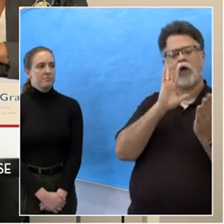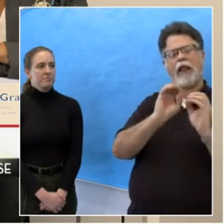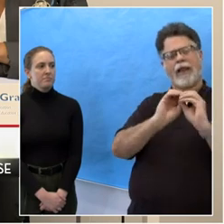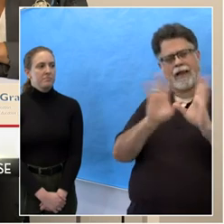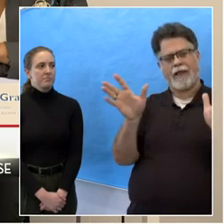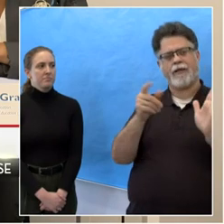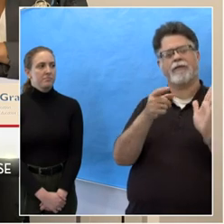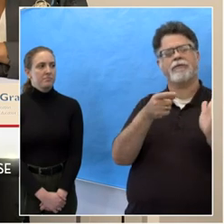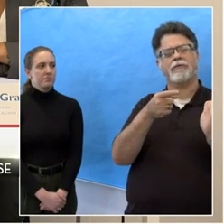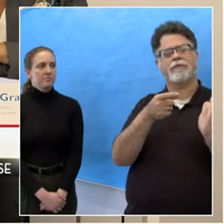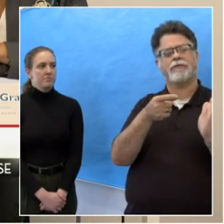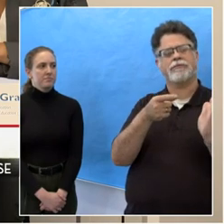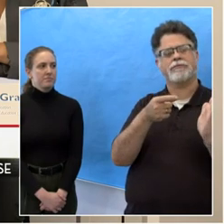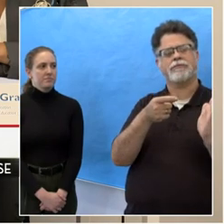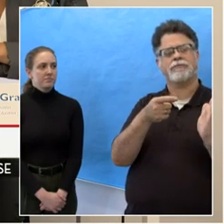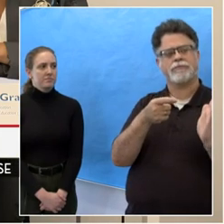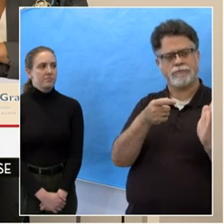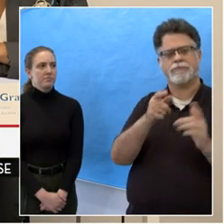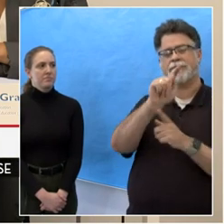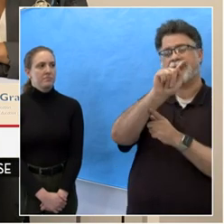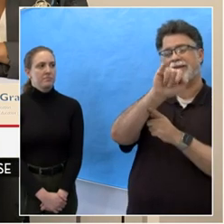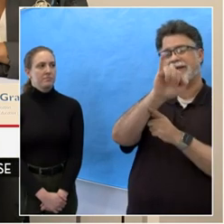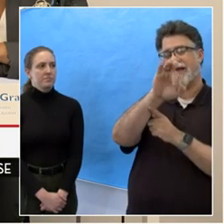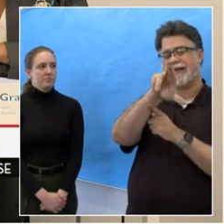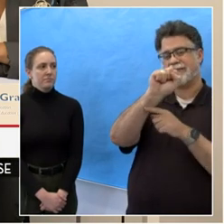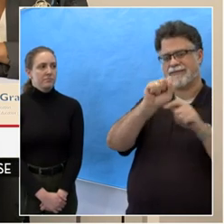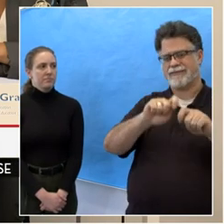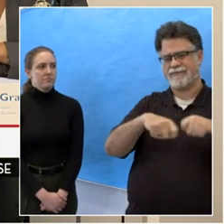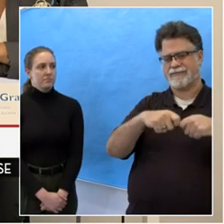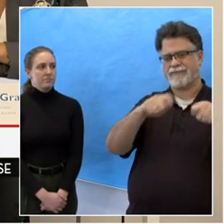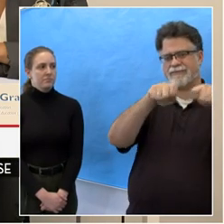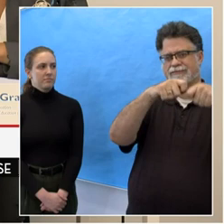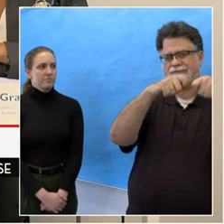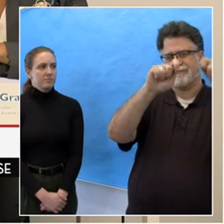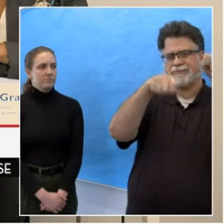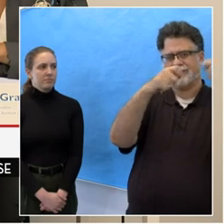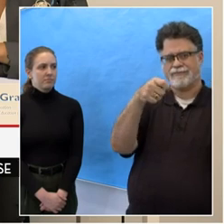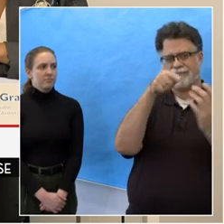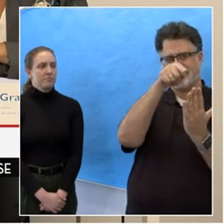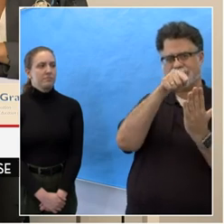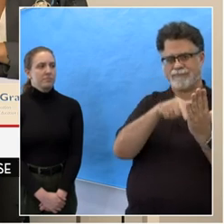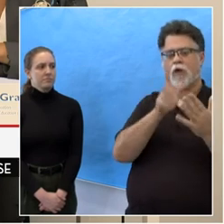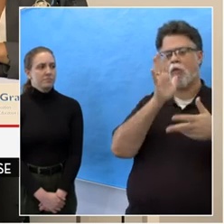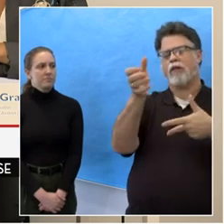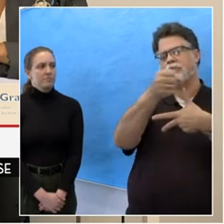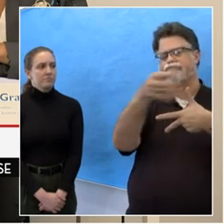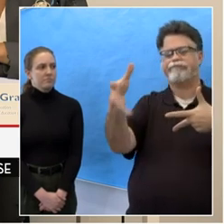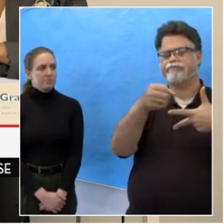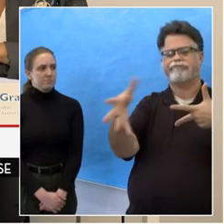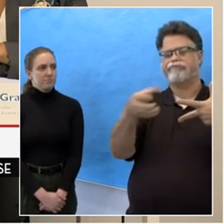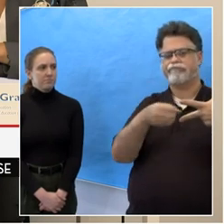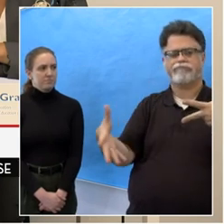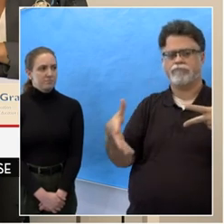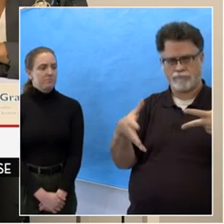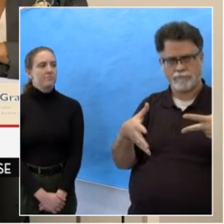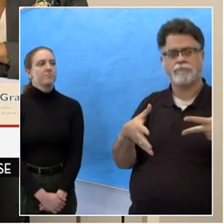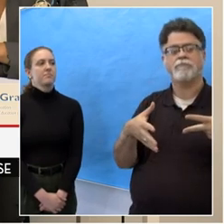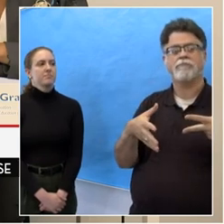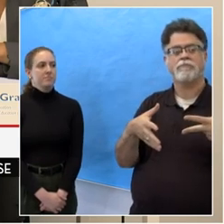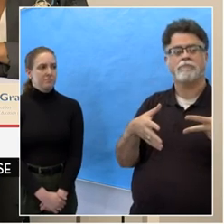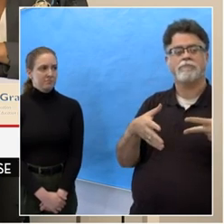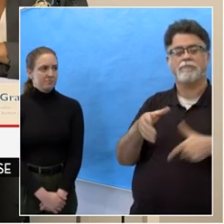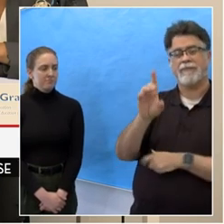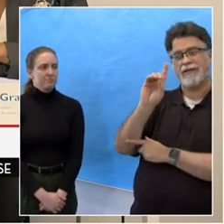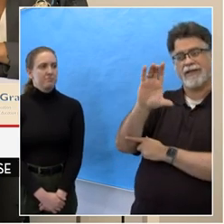literacy. And for DC Public Schools, what that means for us is we can go deeper with ensuring from Tier 1 that